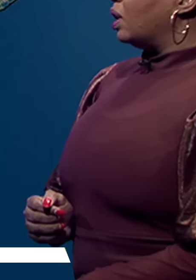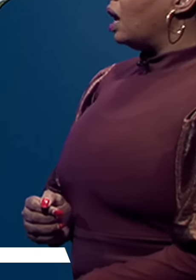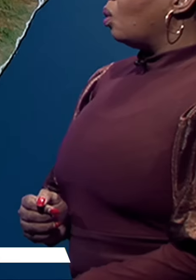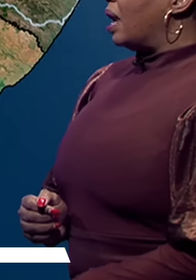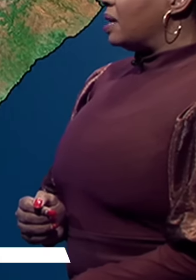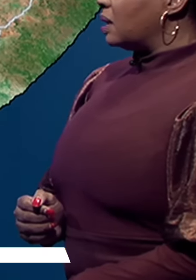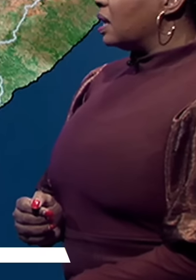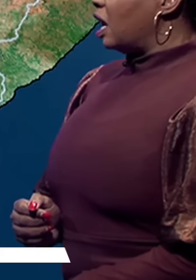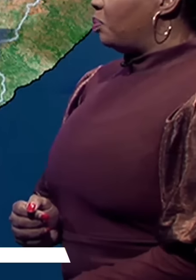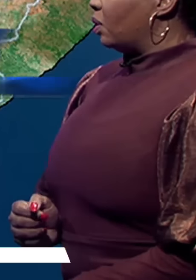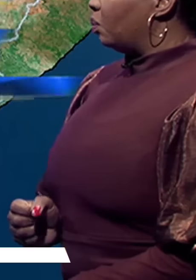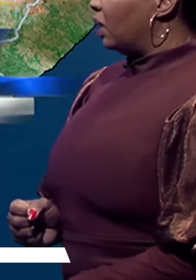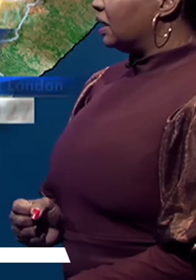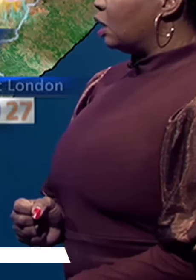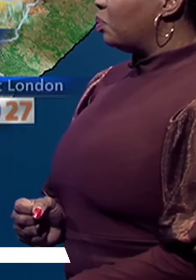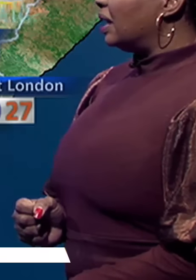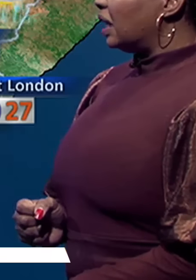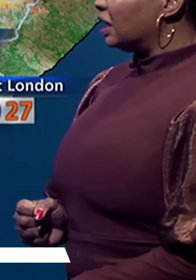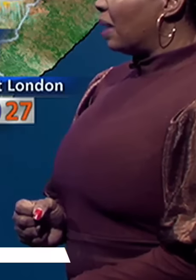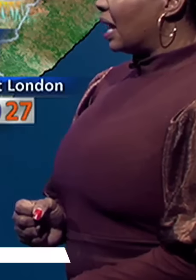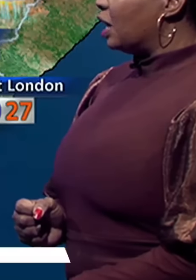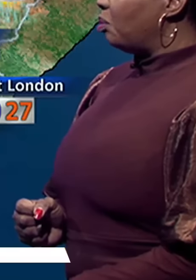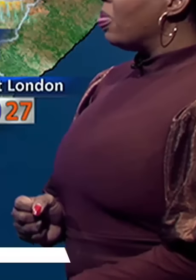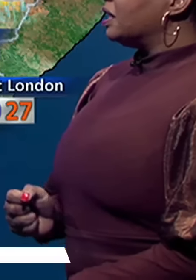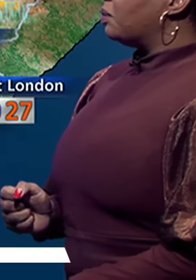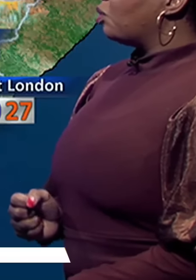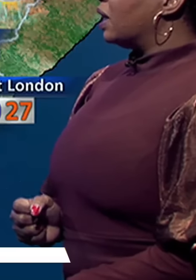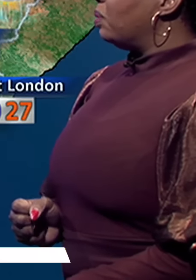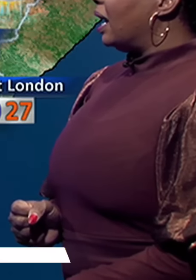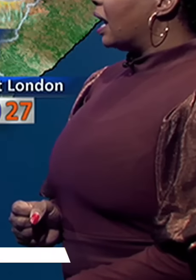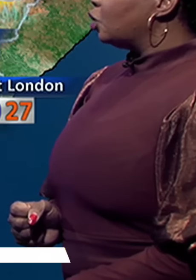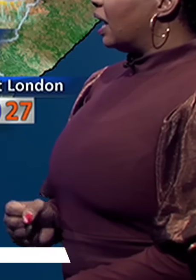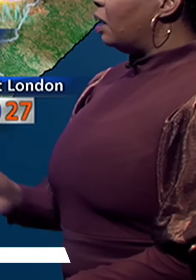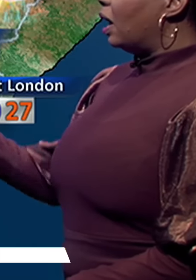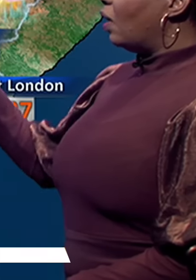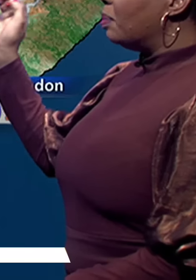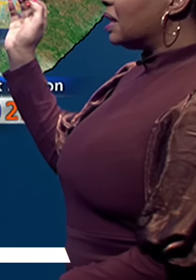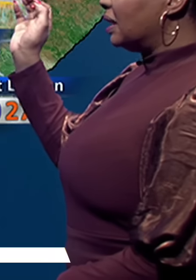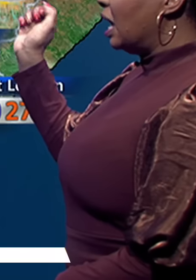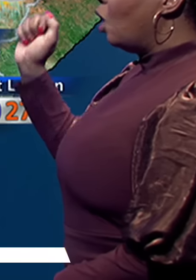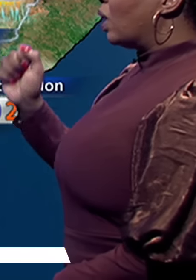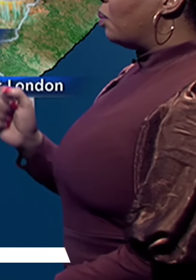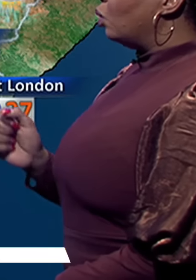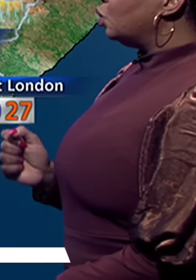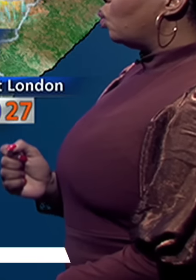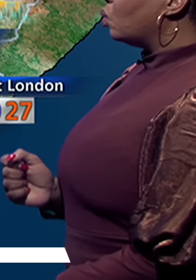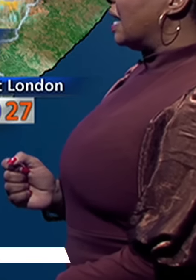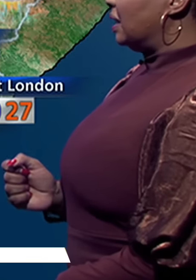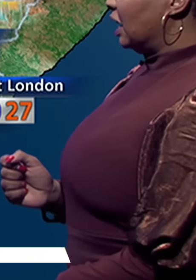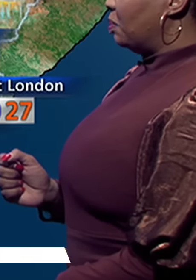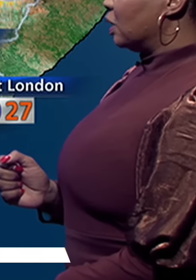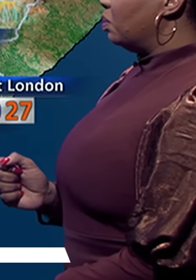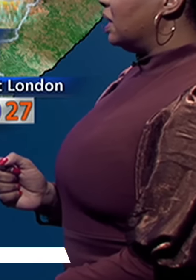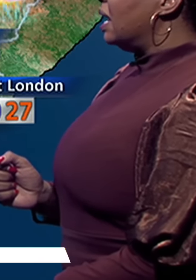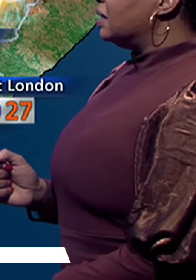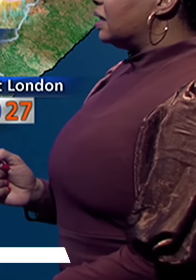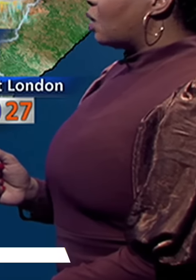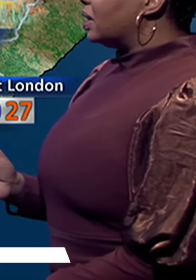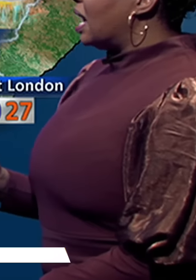jwale le tsona go la Eastern Cape re boletše ka dipula tšele tša maatla ka dibe tše re be re bolela ka tsona lebelela gona Mothata go tlabe go ntše go ruthetše ka tše